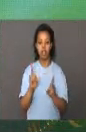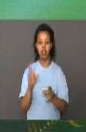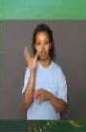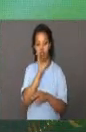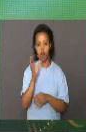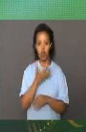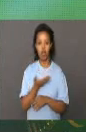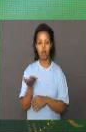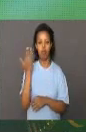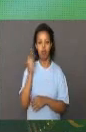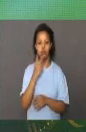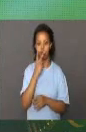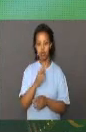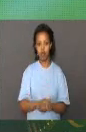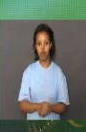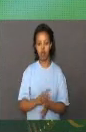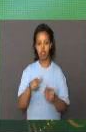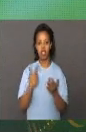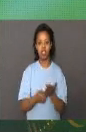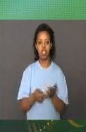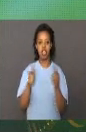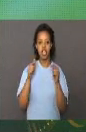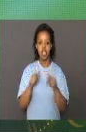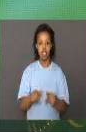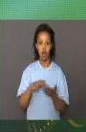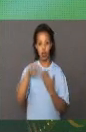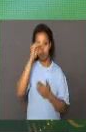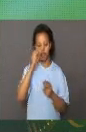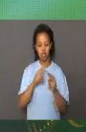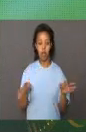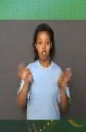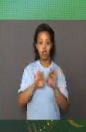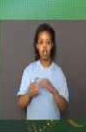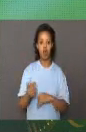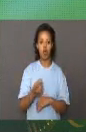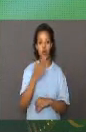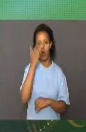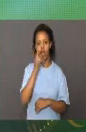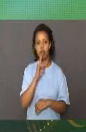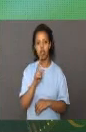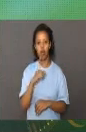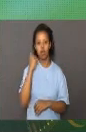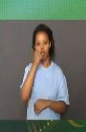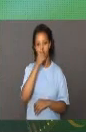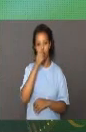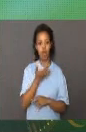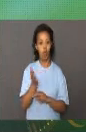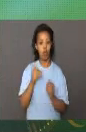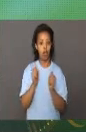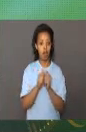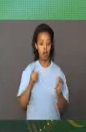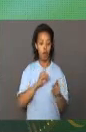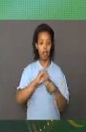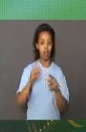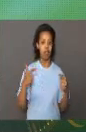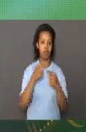This lesson is significant because it directly concerns Ethiopia.